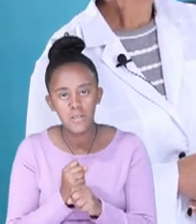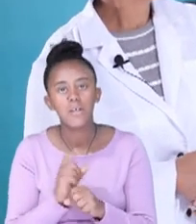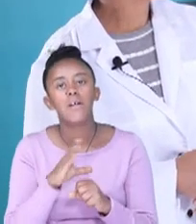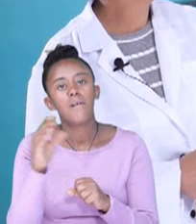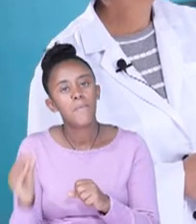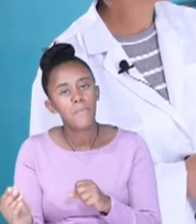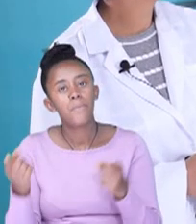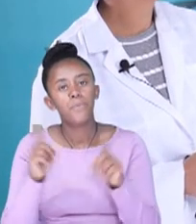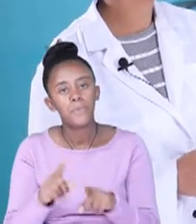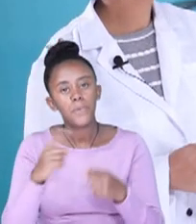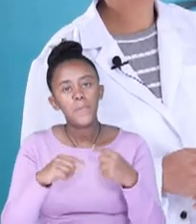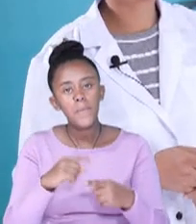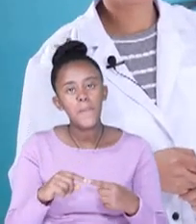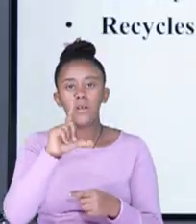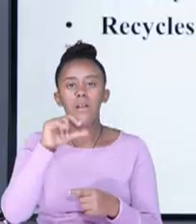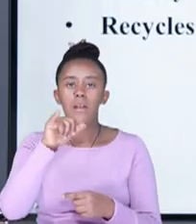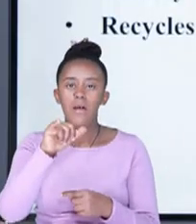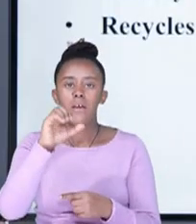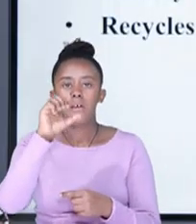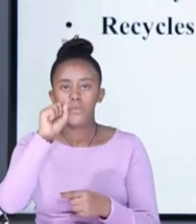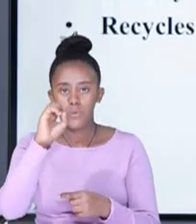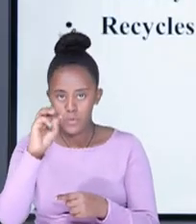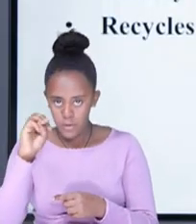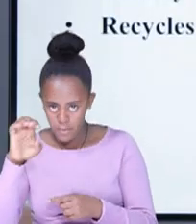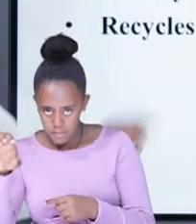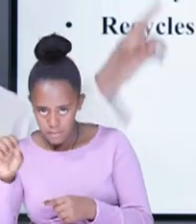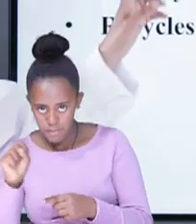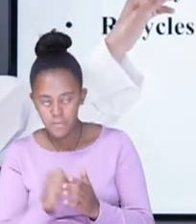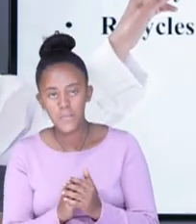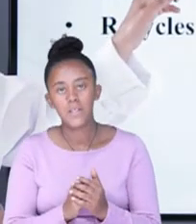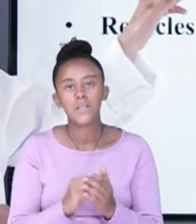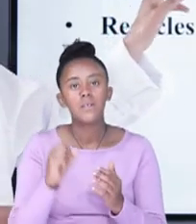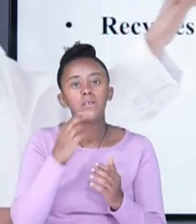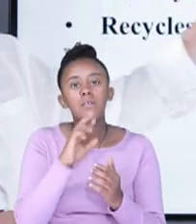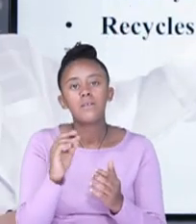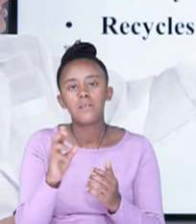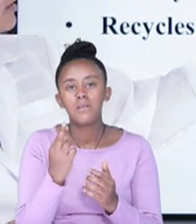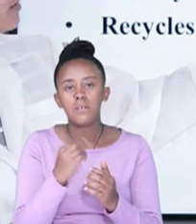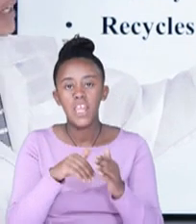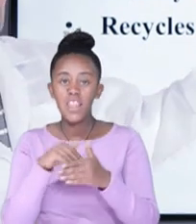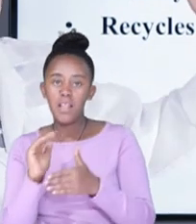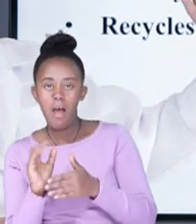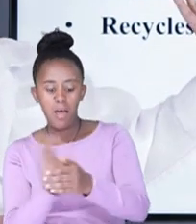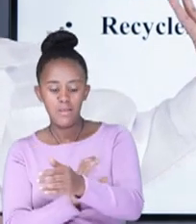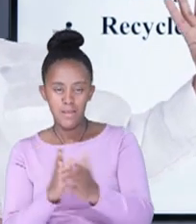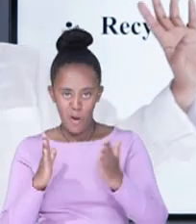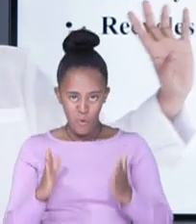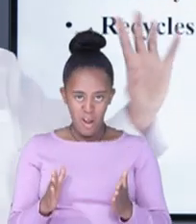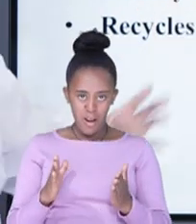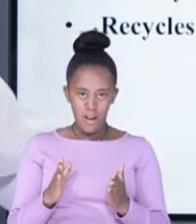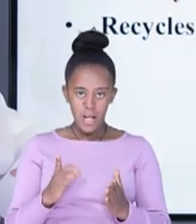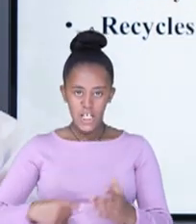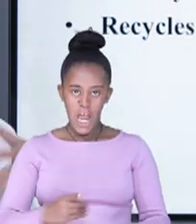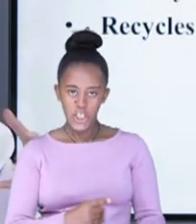And when we come to the function of lysosomes, they are used in intracellular digestion,